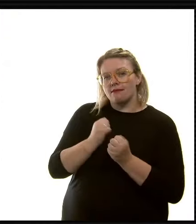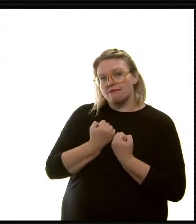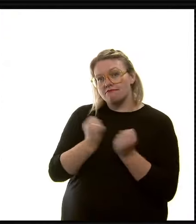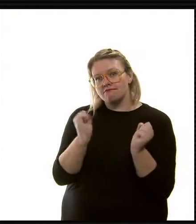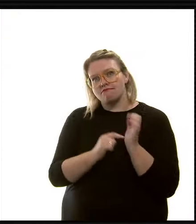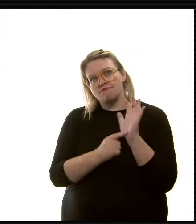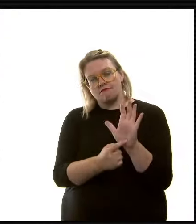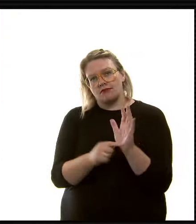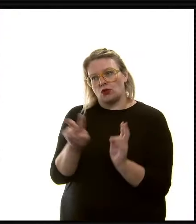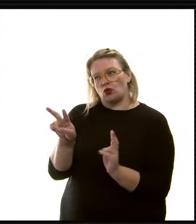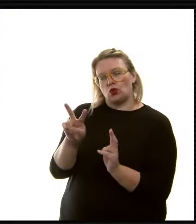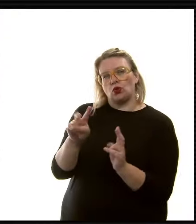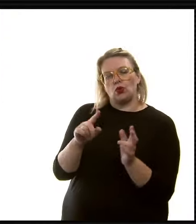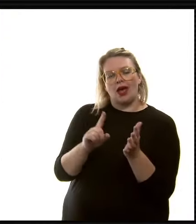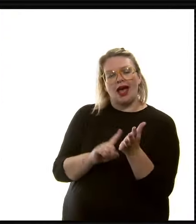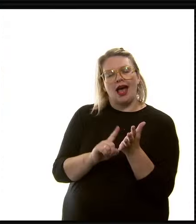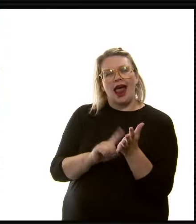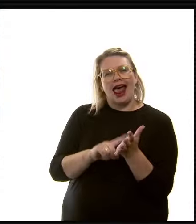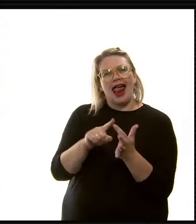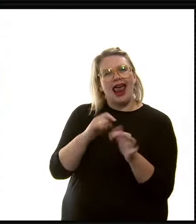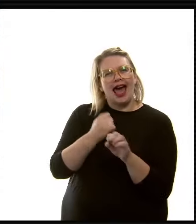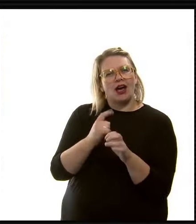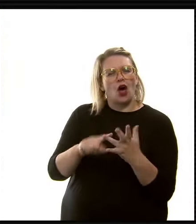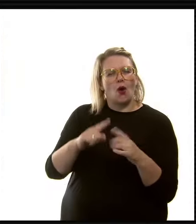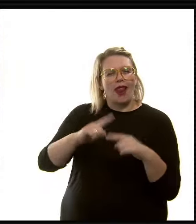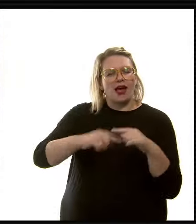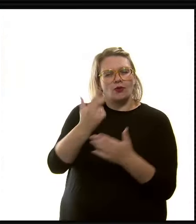designers Michael and Ashwin. Hey, guys.